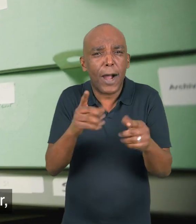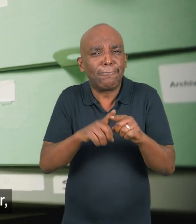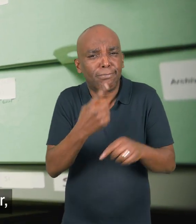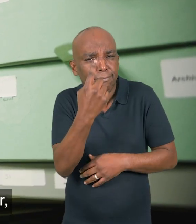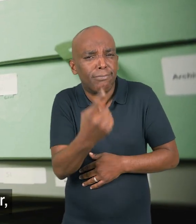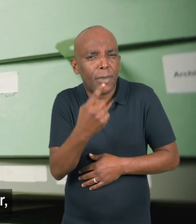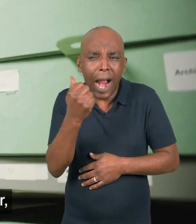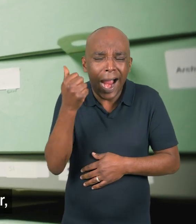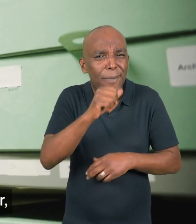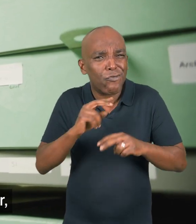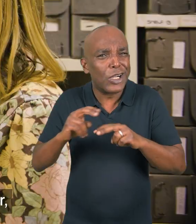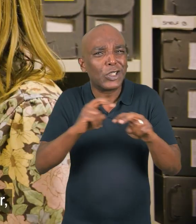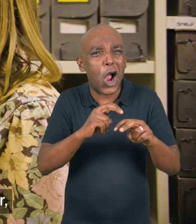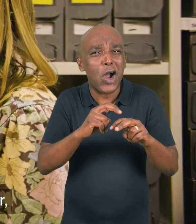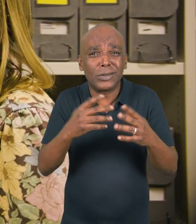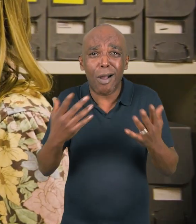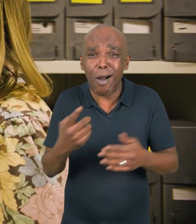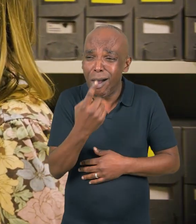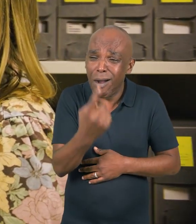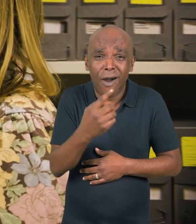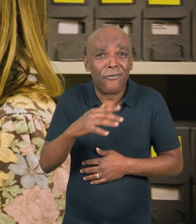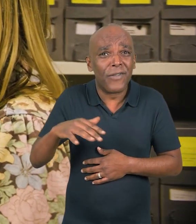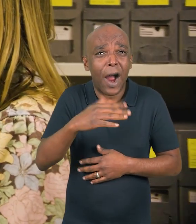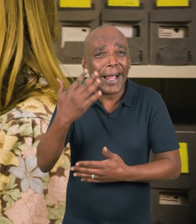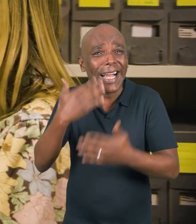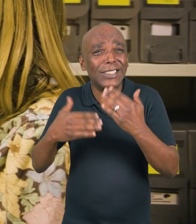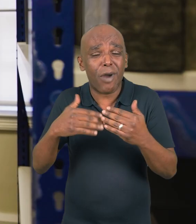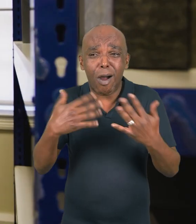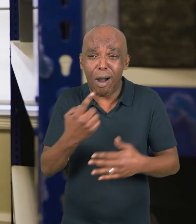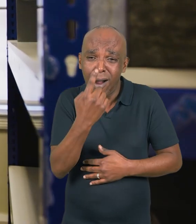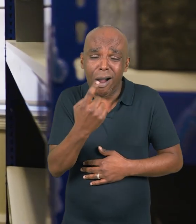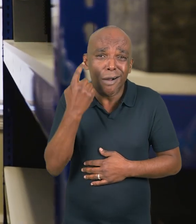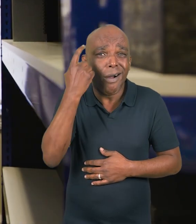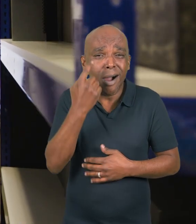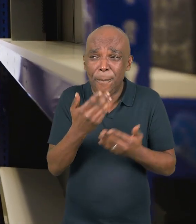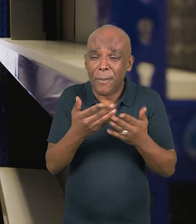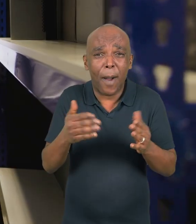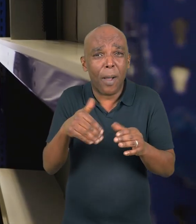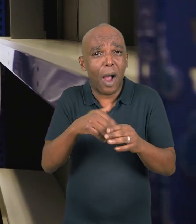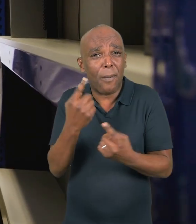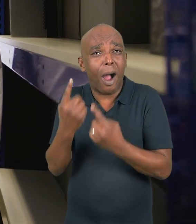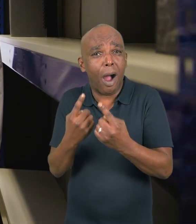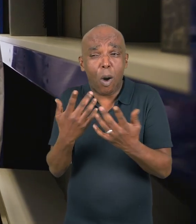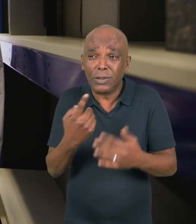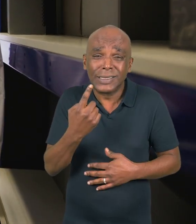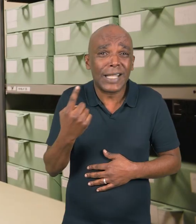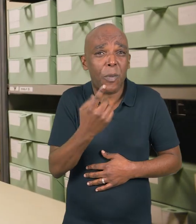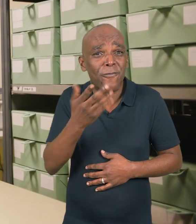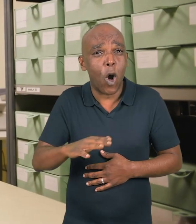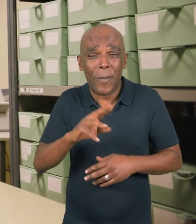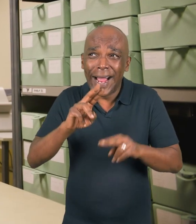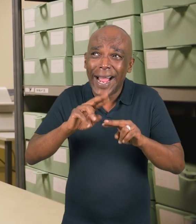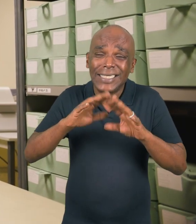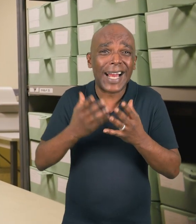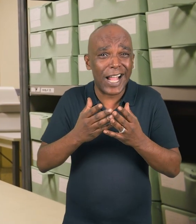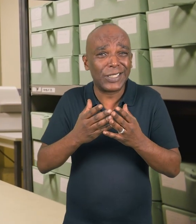you are an academic researcher, a family historian, a curious member of the public, or someone from the international